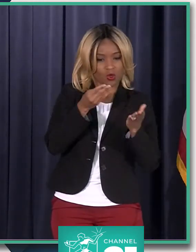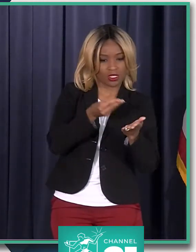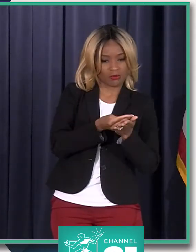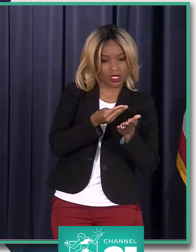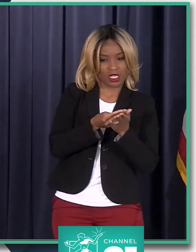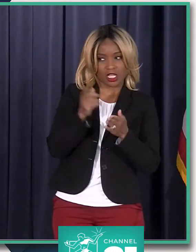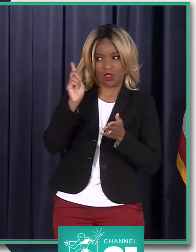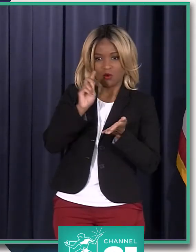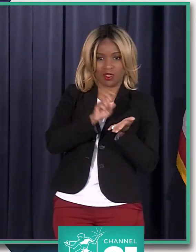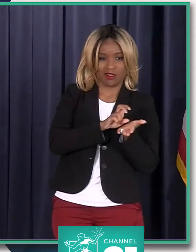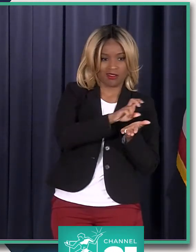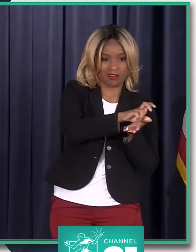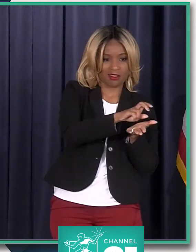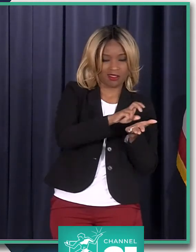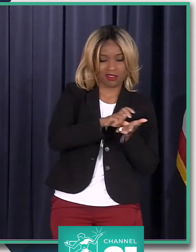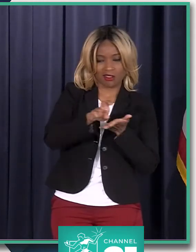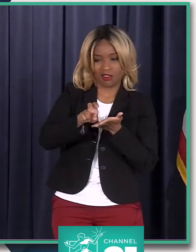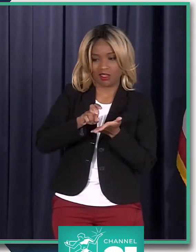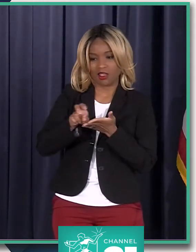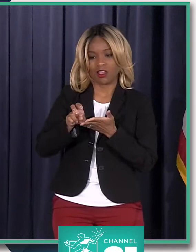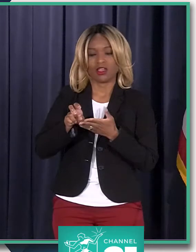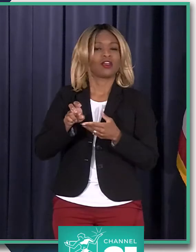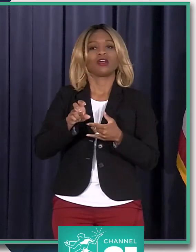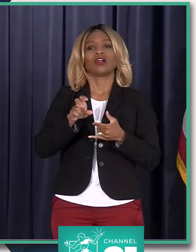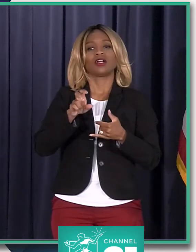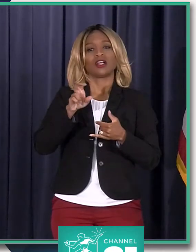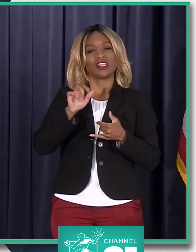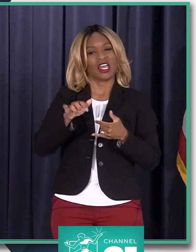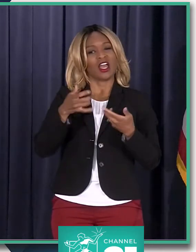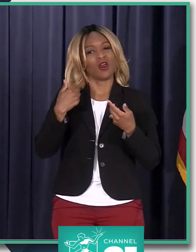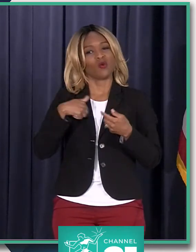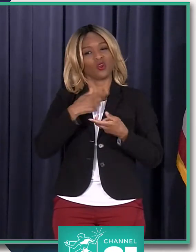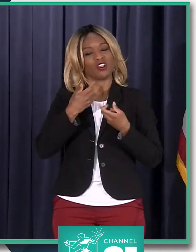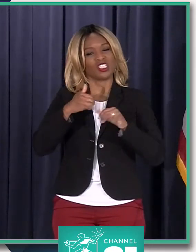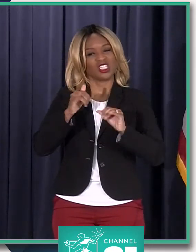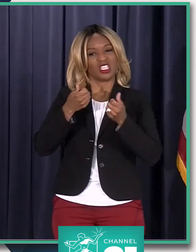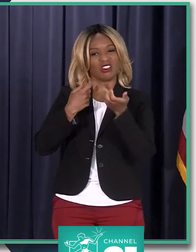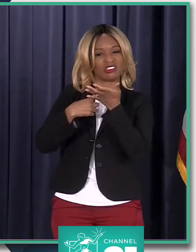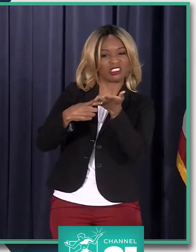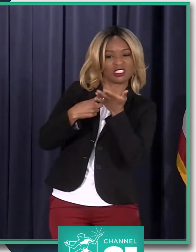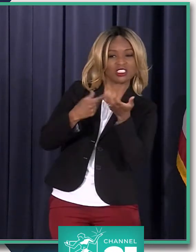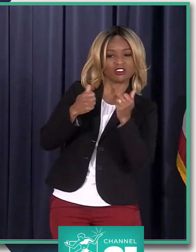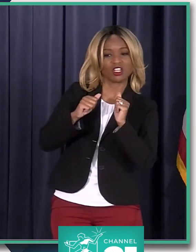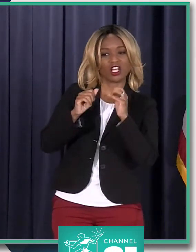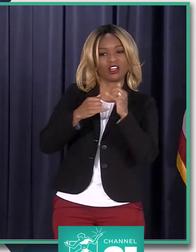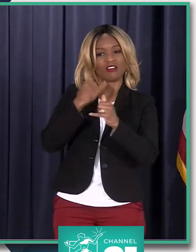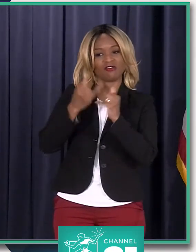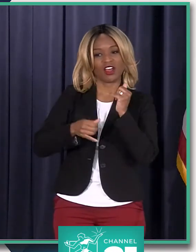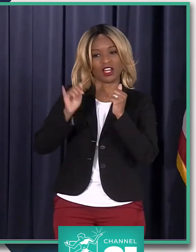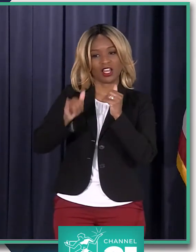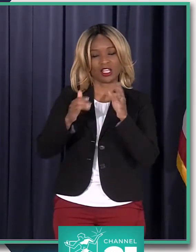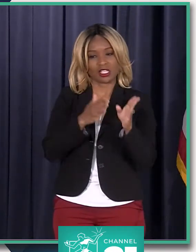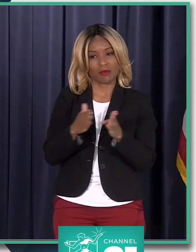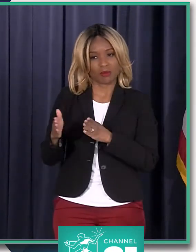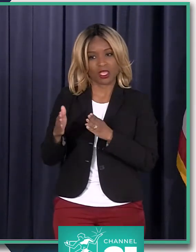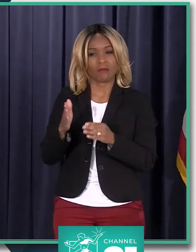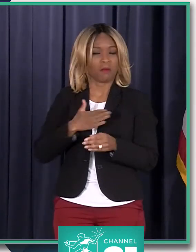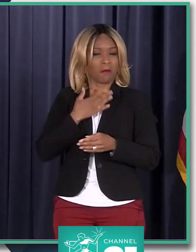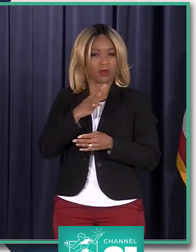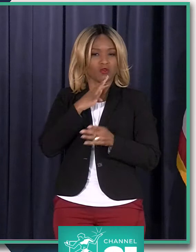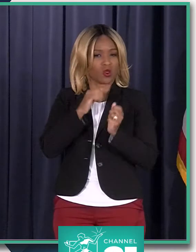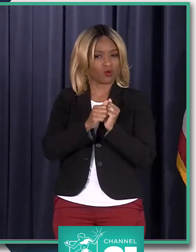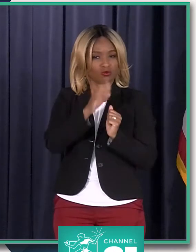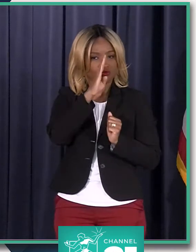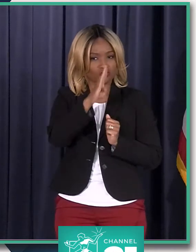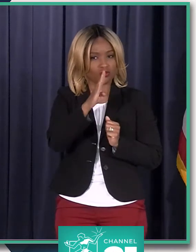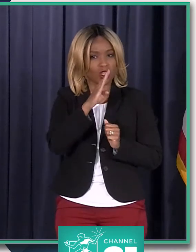commercial districts is something that I think we're getting close to finalizing. I'd be happy to talk to you more directly in person about it, but and make sure your